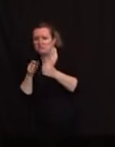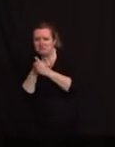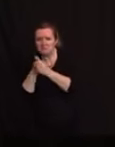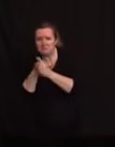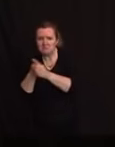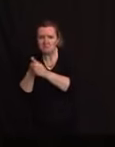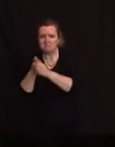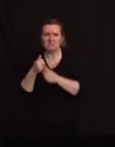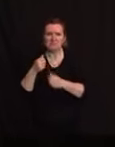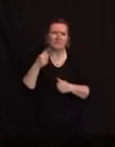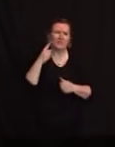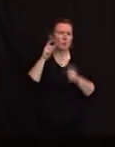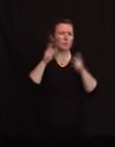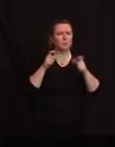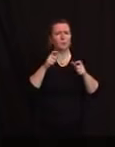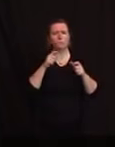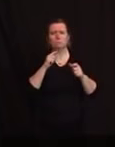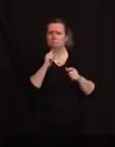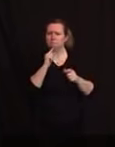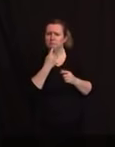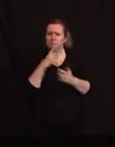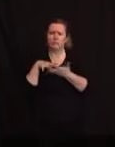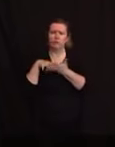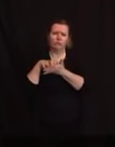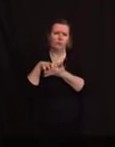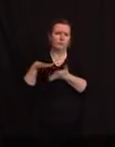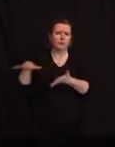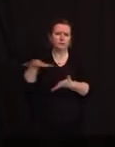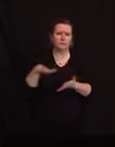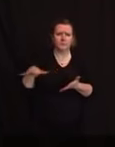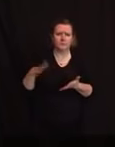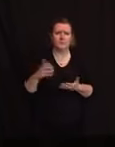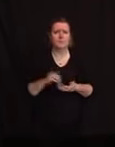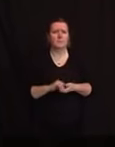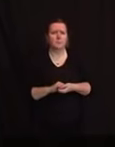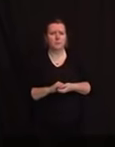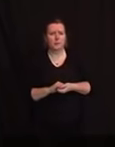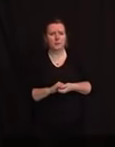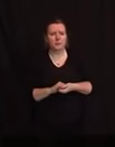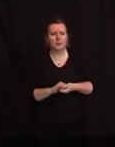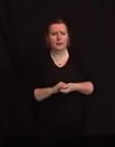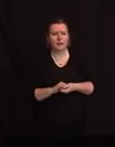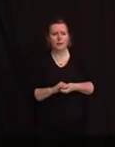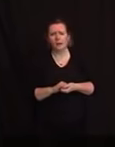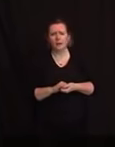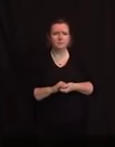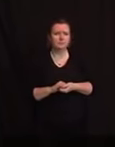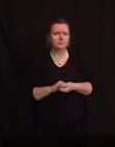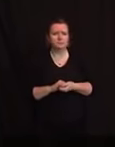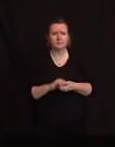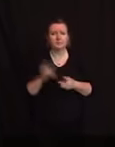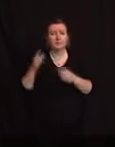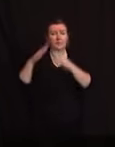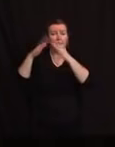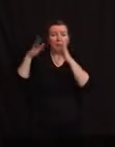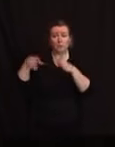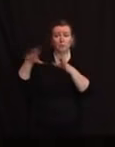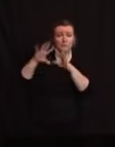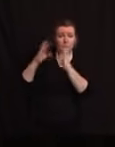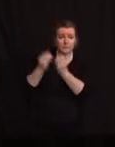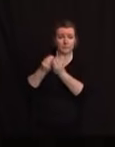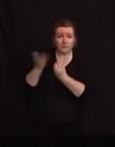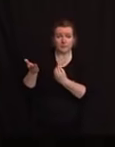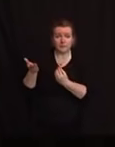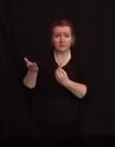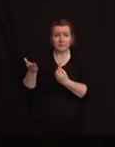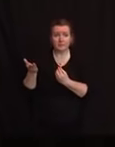So if they happen to have a household contact who would be a healthcare worker, who would have other types of touch points with other vulnerable populations, to try